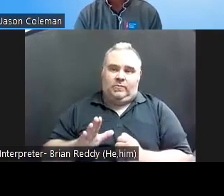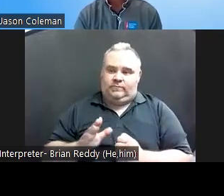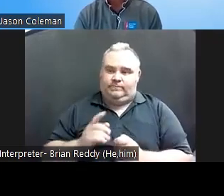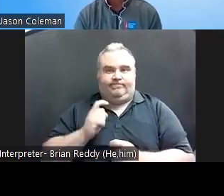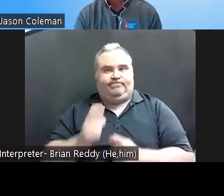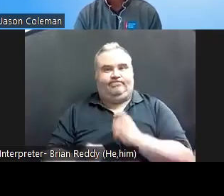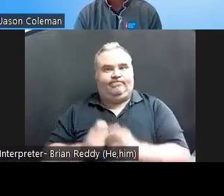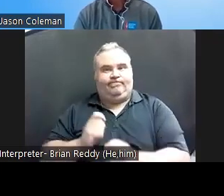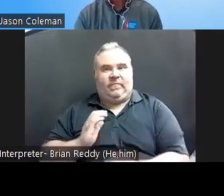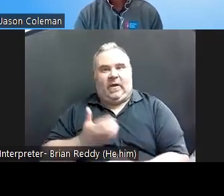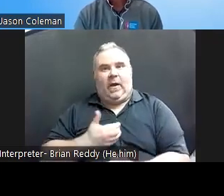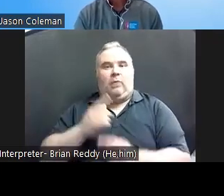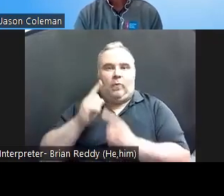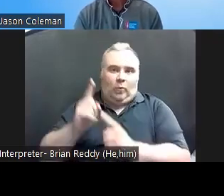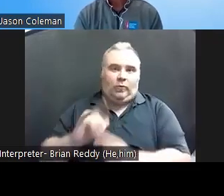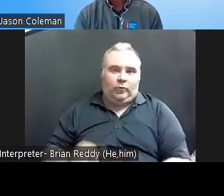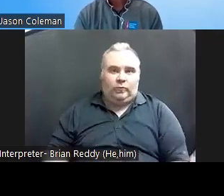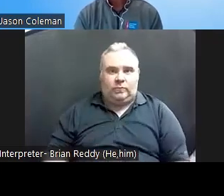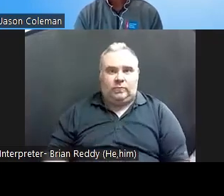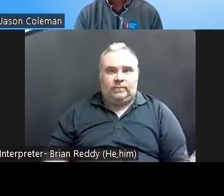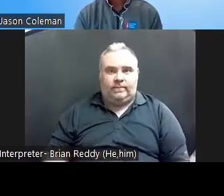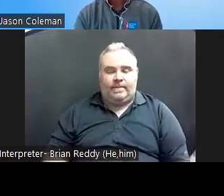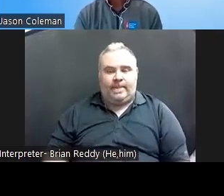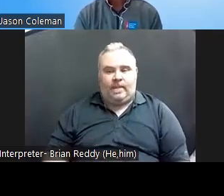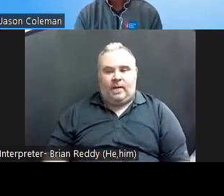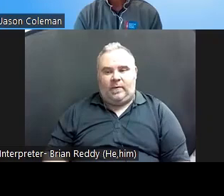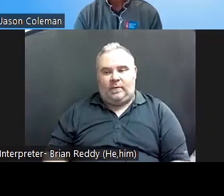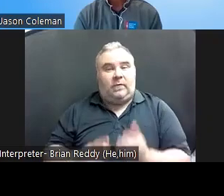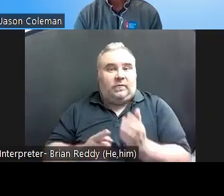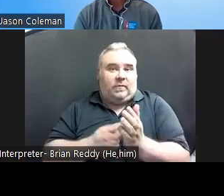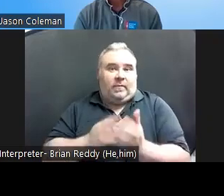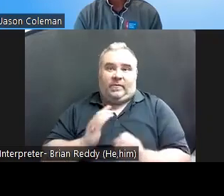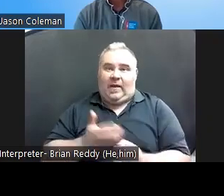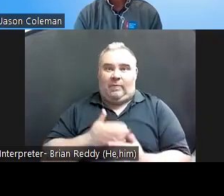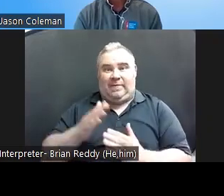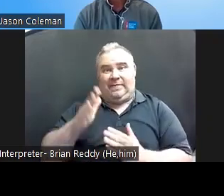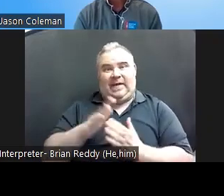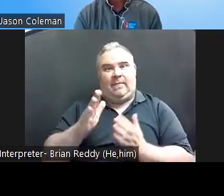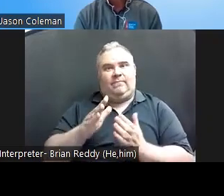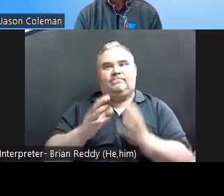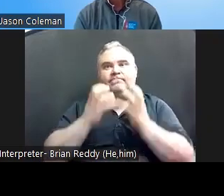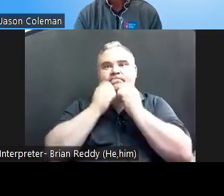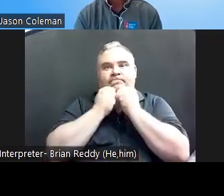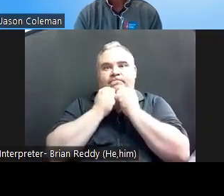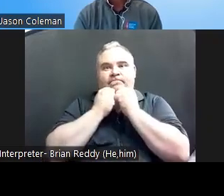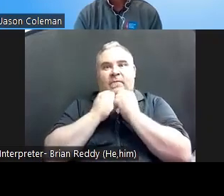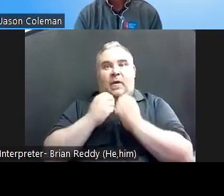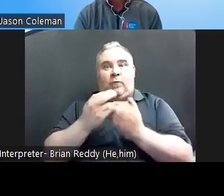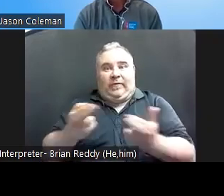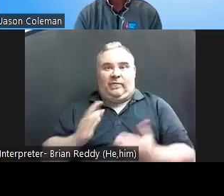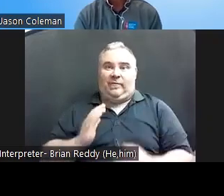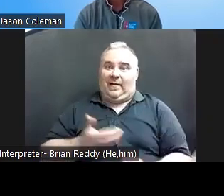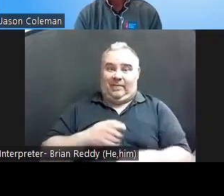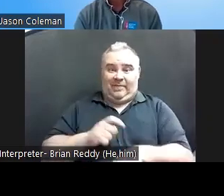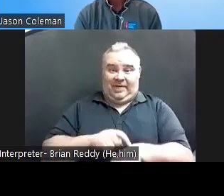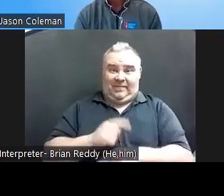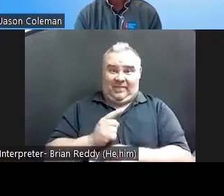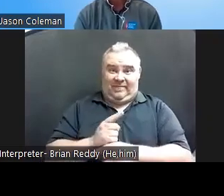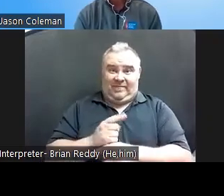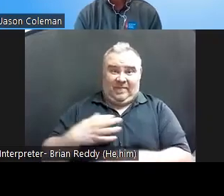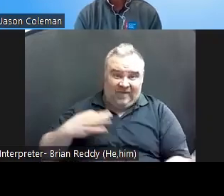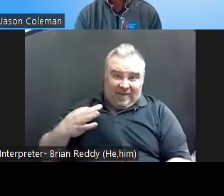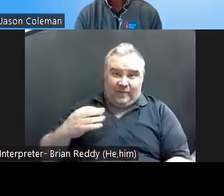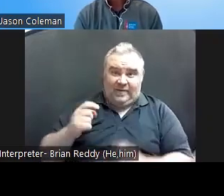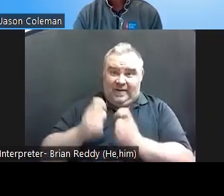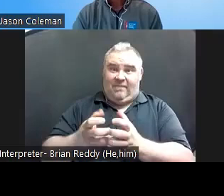to our mission goals. You know, sometimes our most valuable resource is our time, right? And these volunteers give a